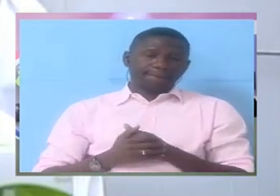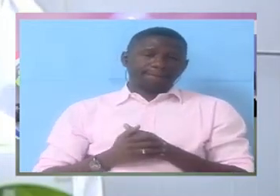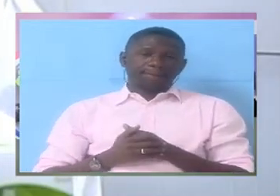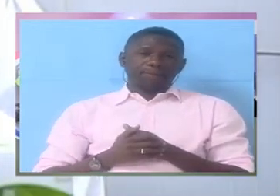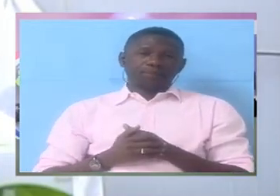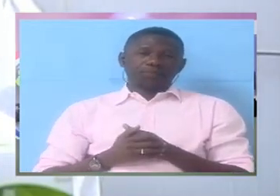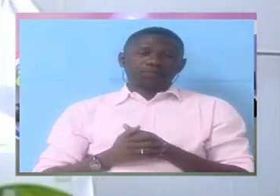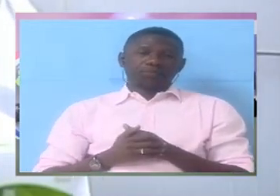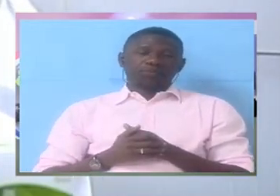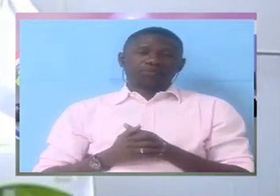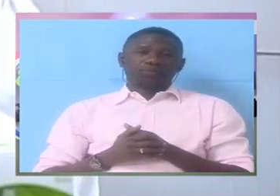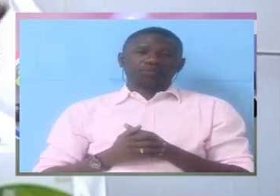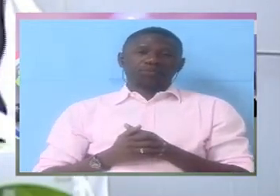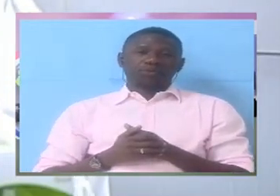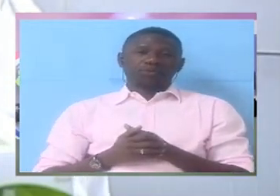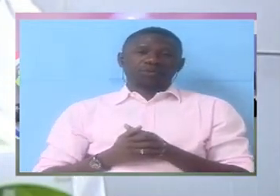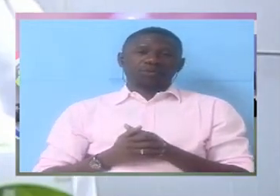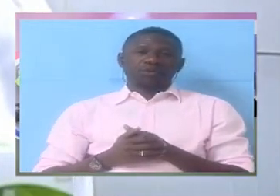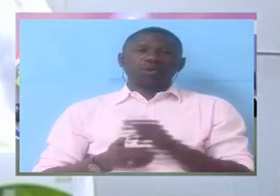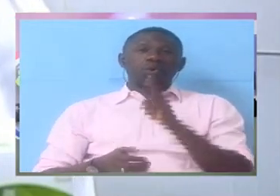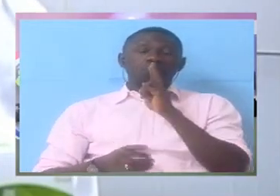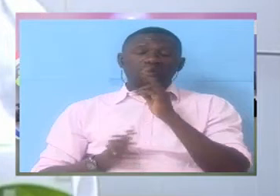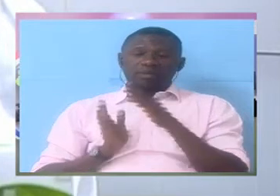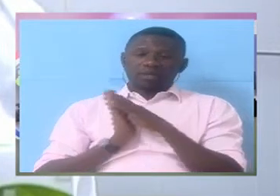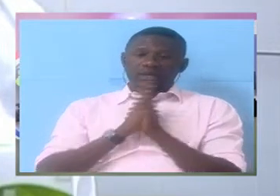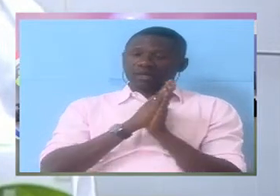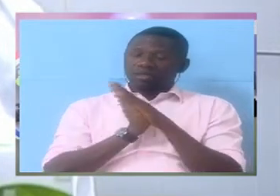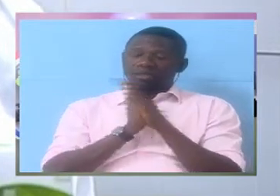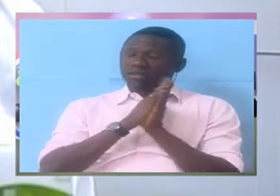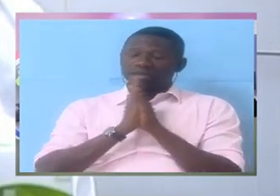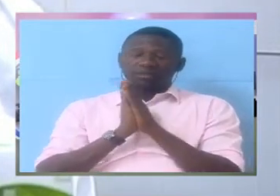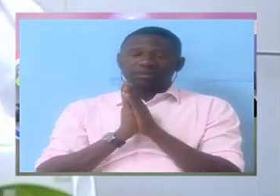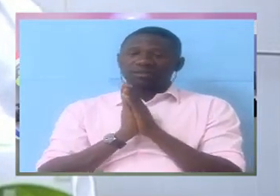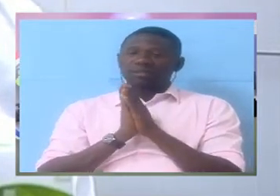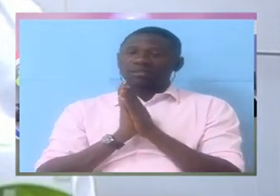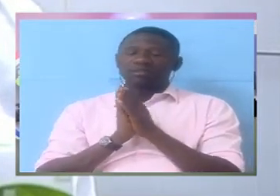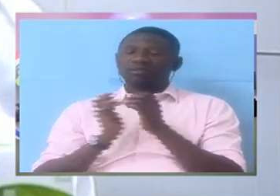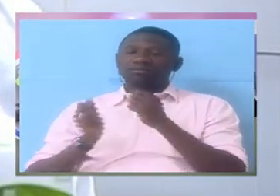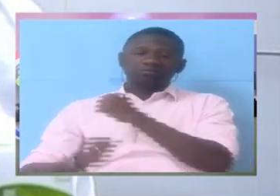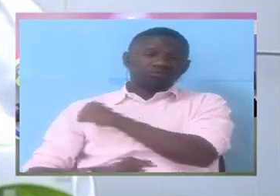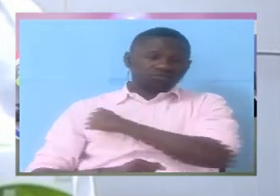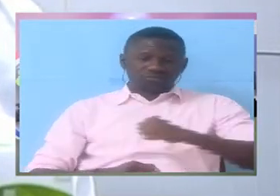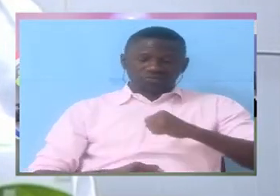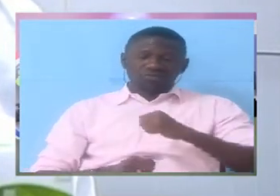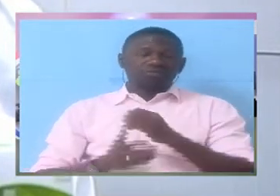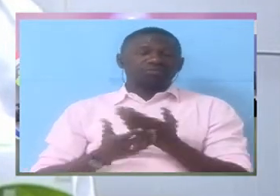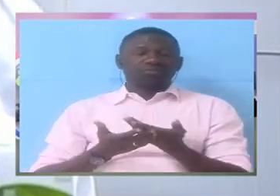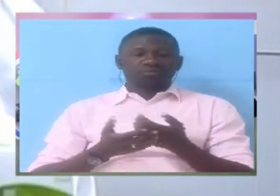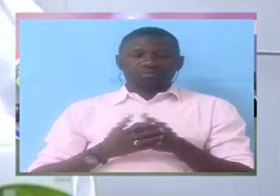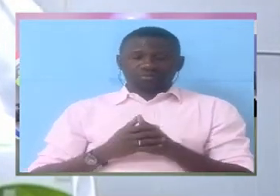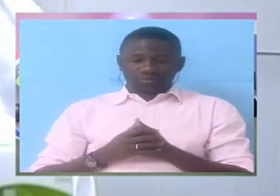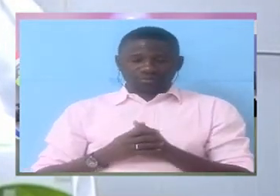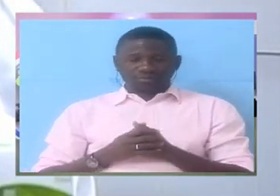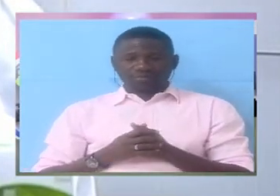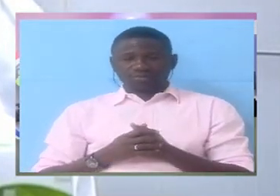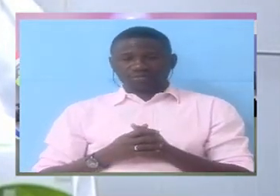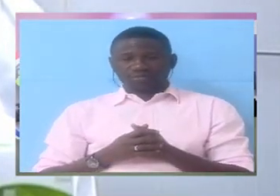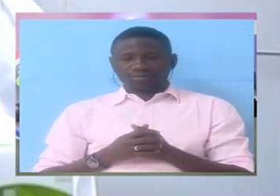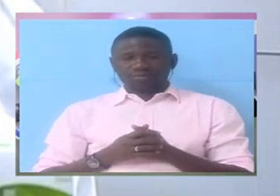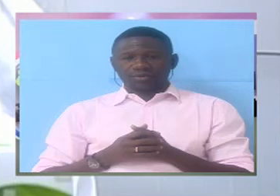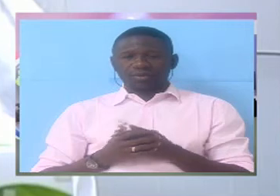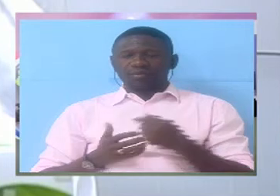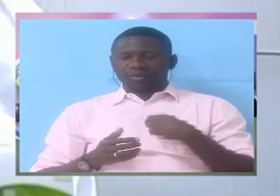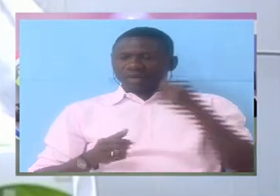Yeah, who were against this revolution. Many alonko wolu balantany revolution olale. I